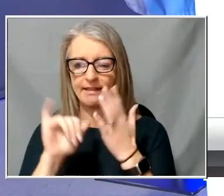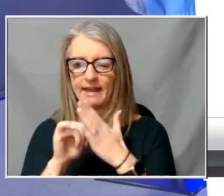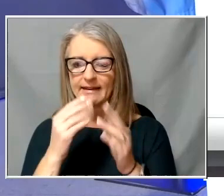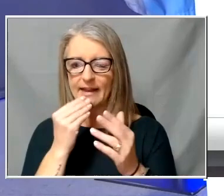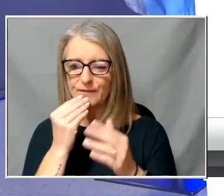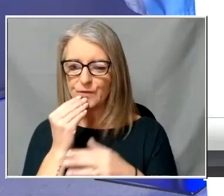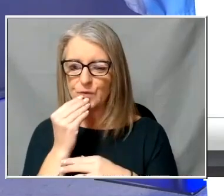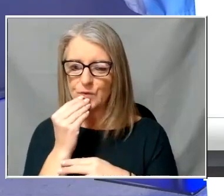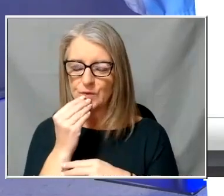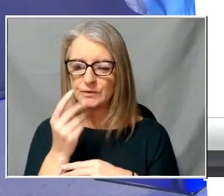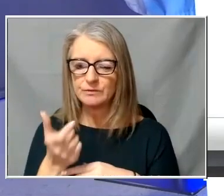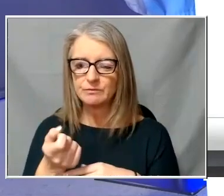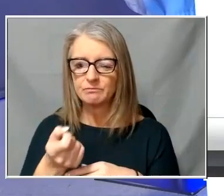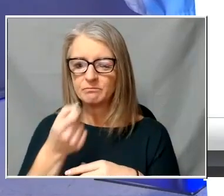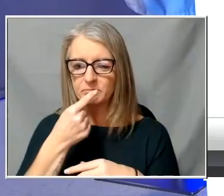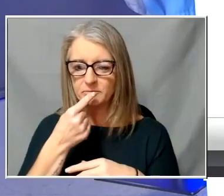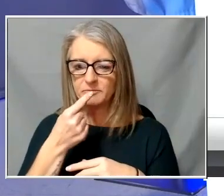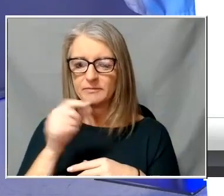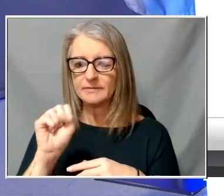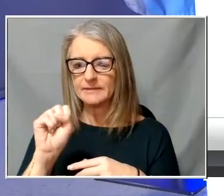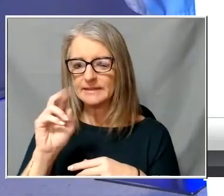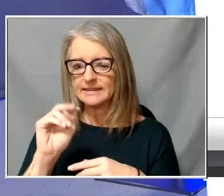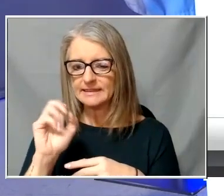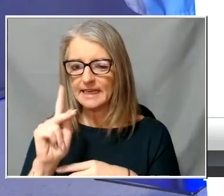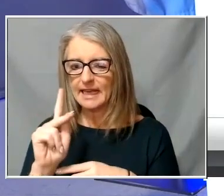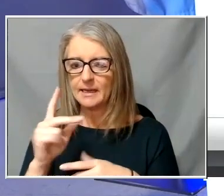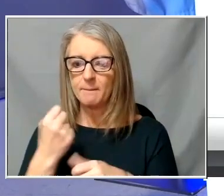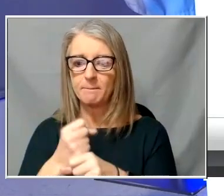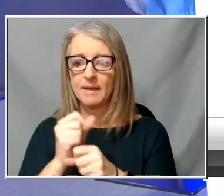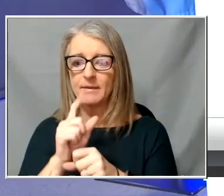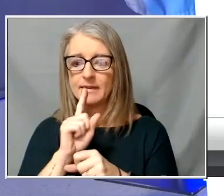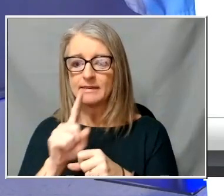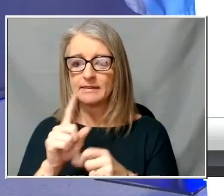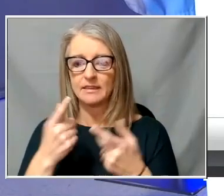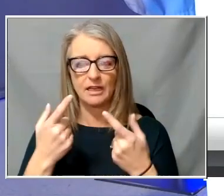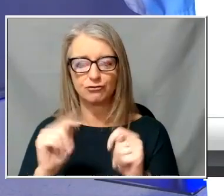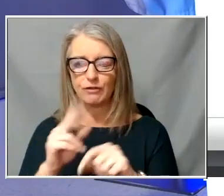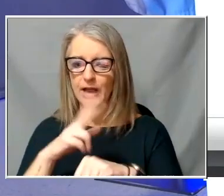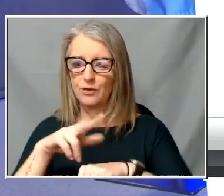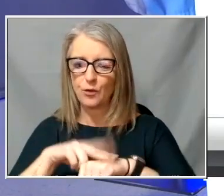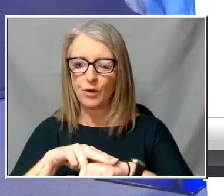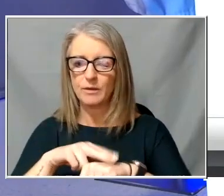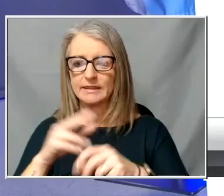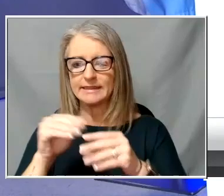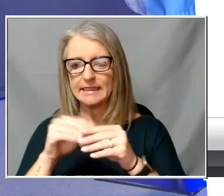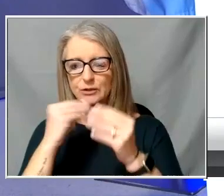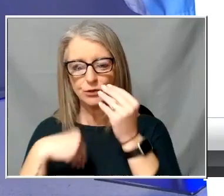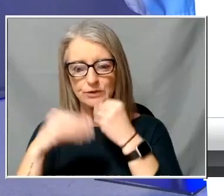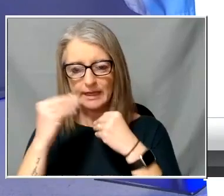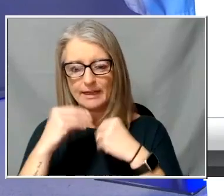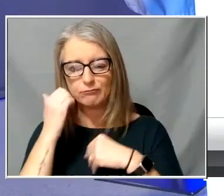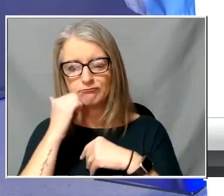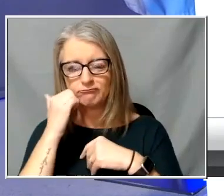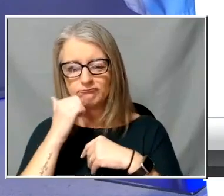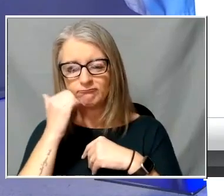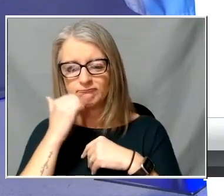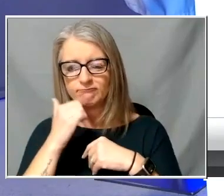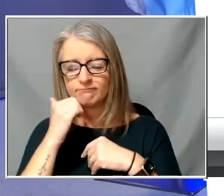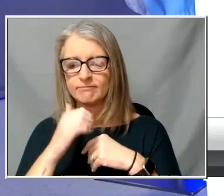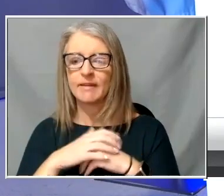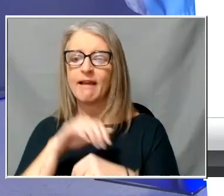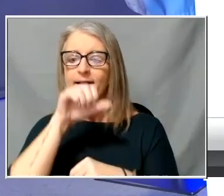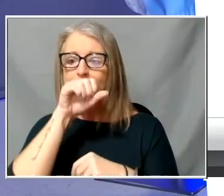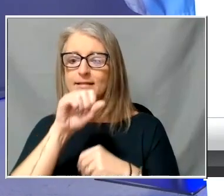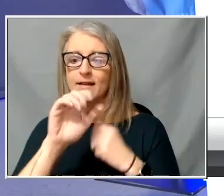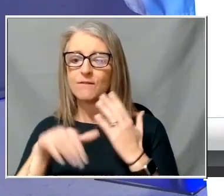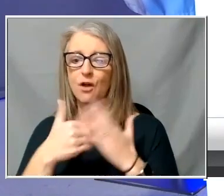little bite-sized little snack, some things that you might not try normally or get into your diet normally. So I think that's such a great idea. I love all those